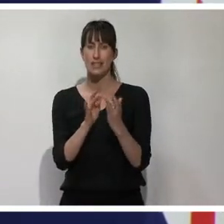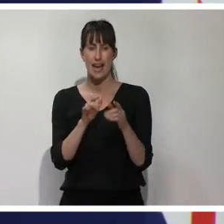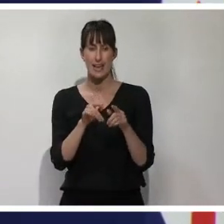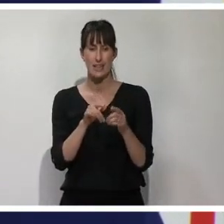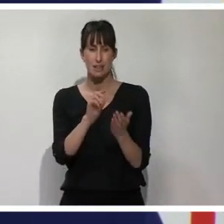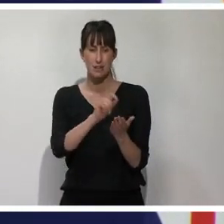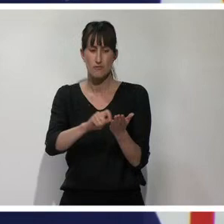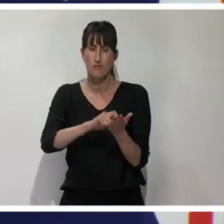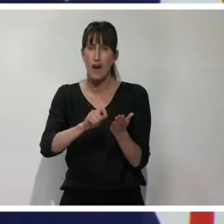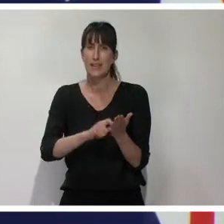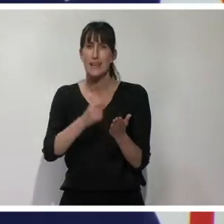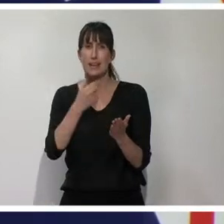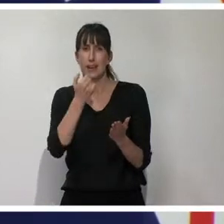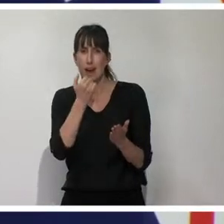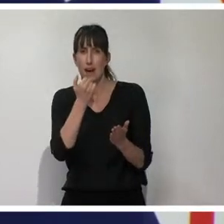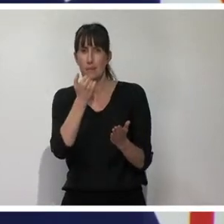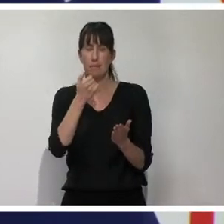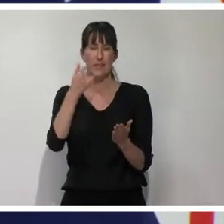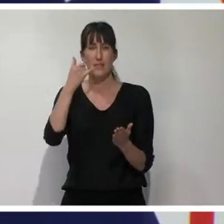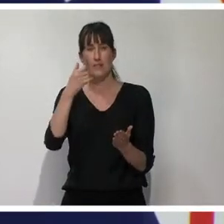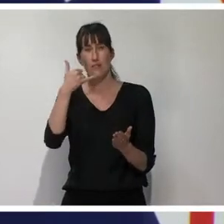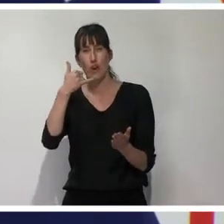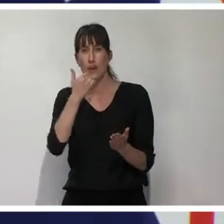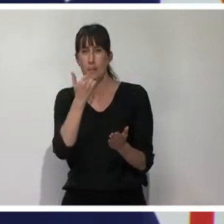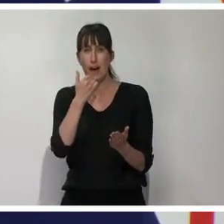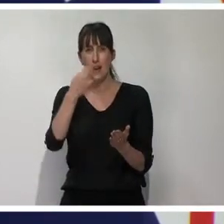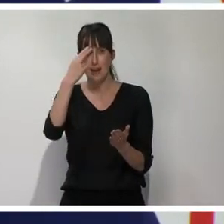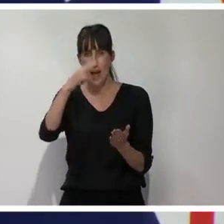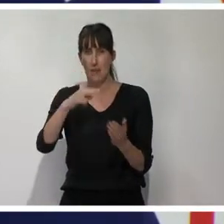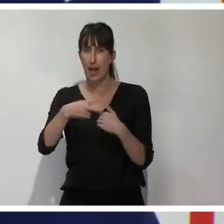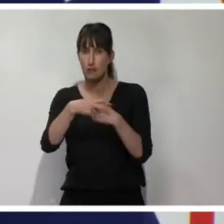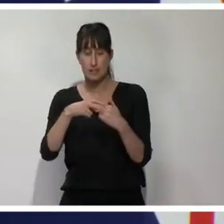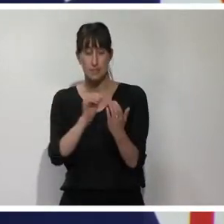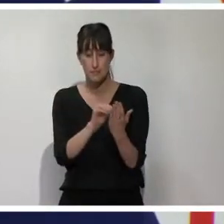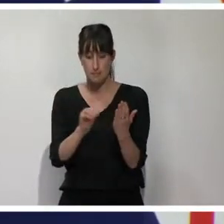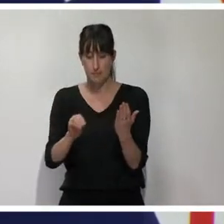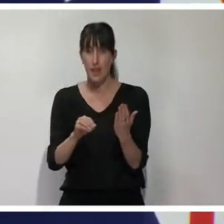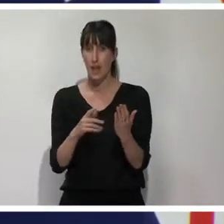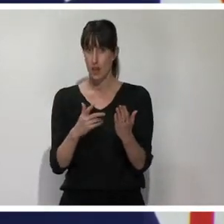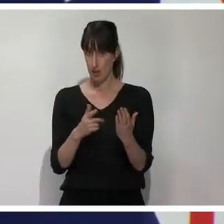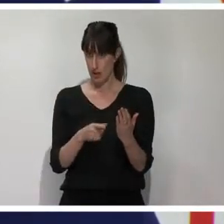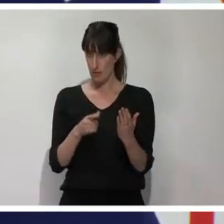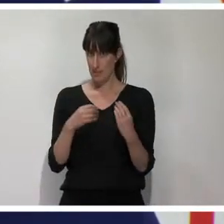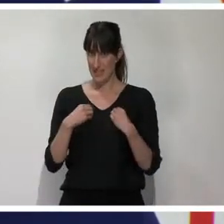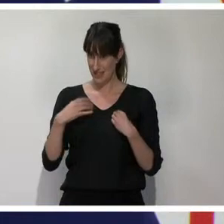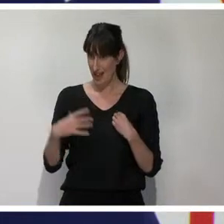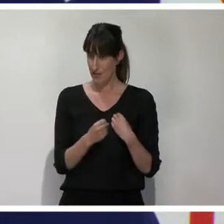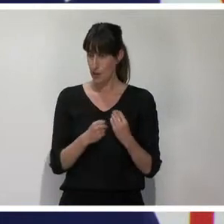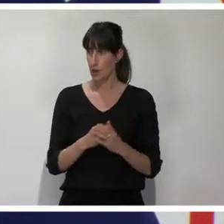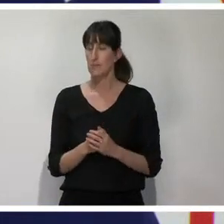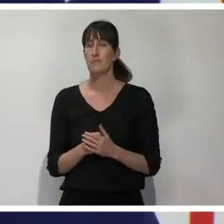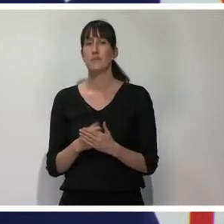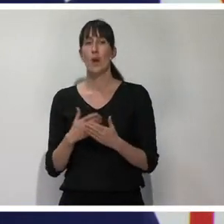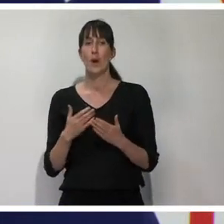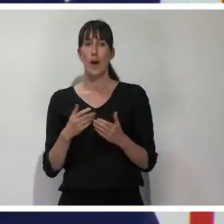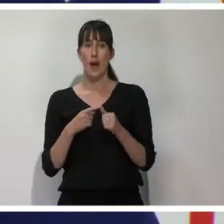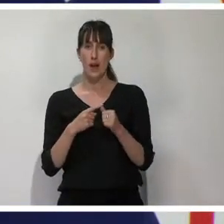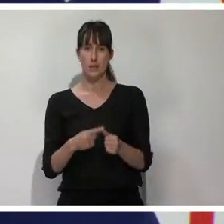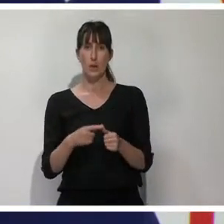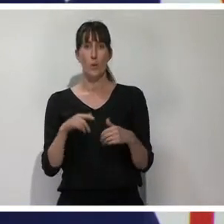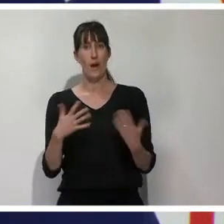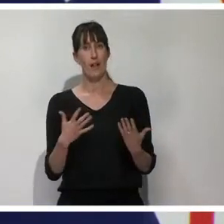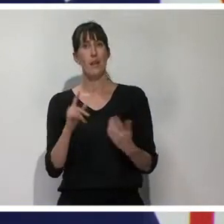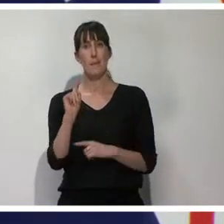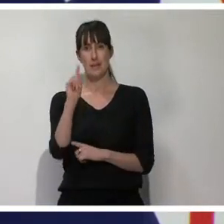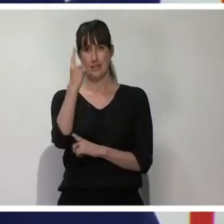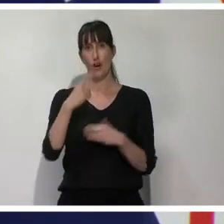display a QR code, but not maintain any other? Yeah, and this is something that the Minister of Health is actually working through at the moment. So at the moment there are, as